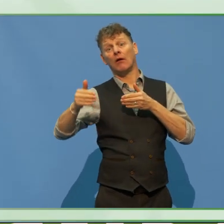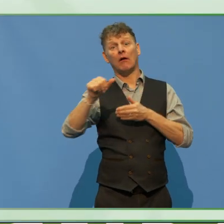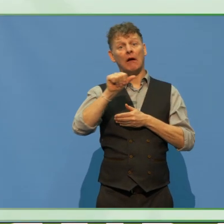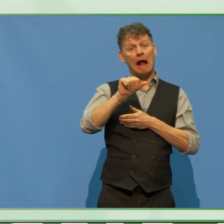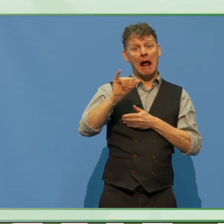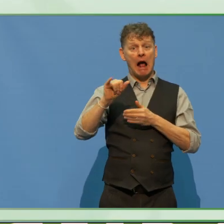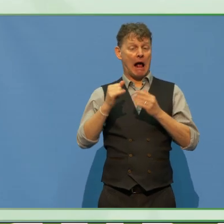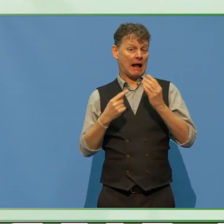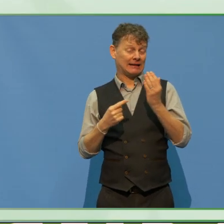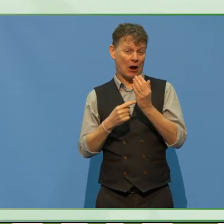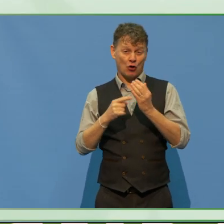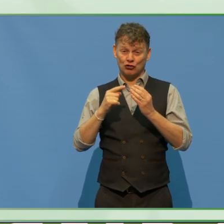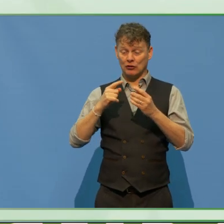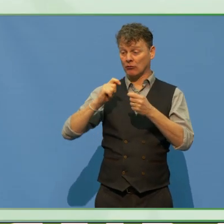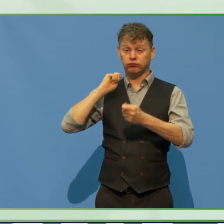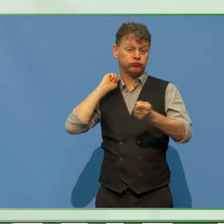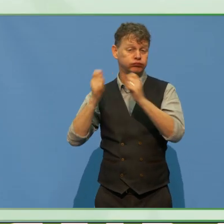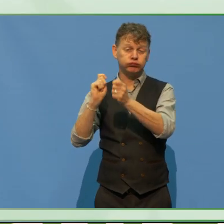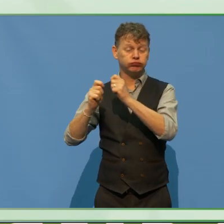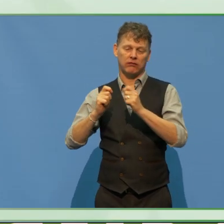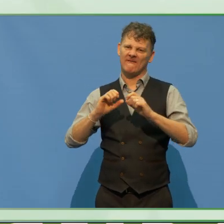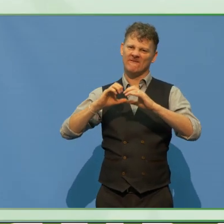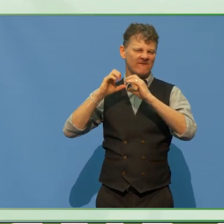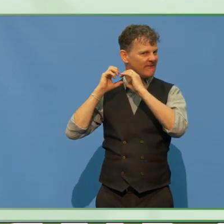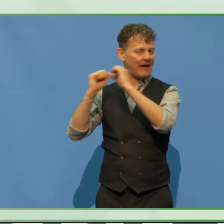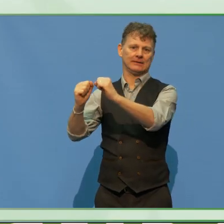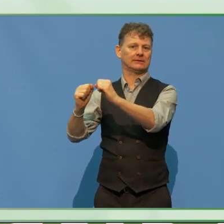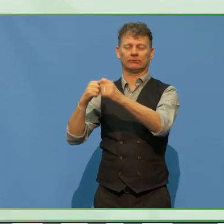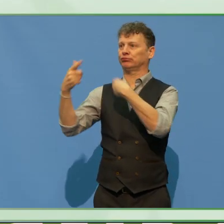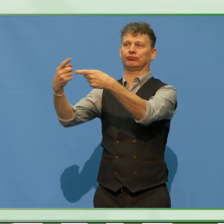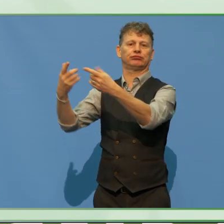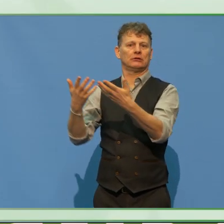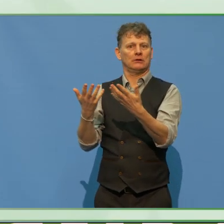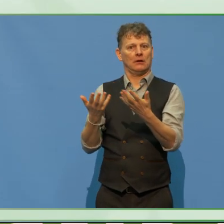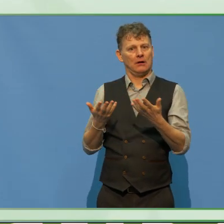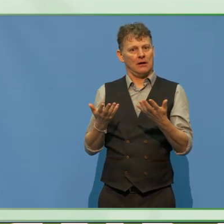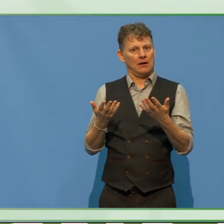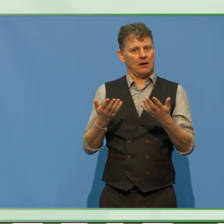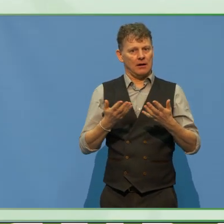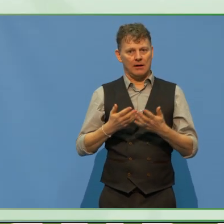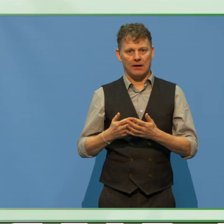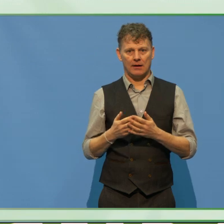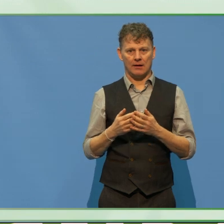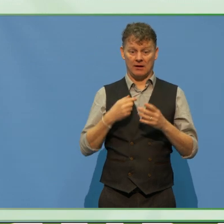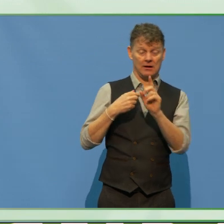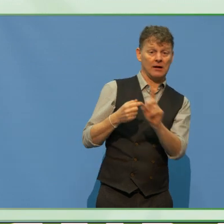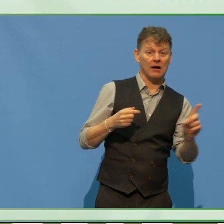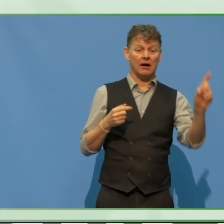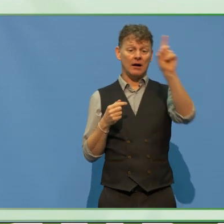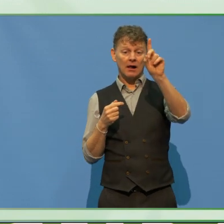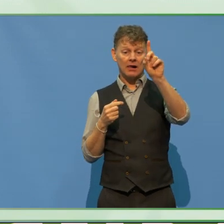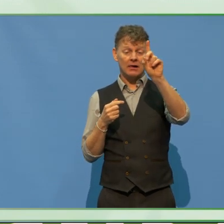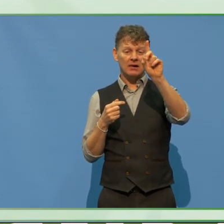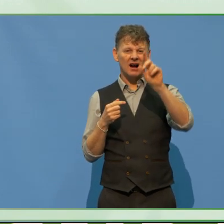very fast evolving. And yes, I am. Before I got this question as the minute I walked in the door, are you backfilling? Yes,